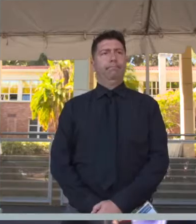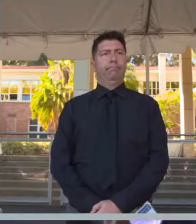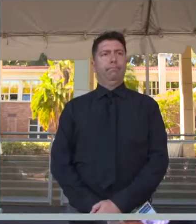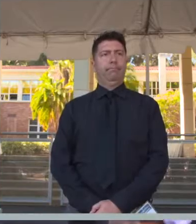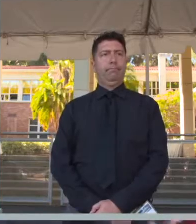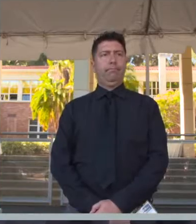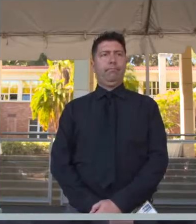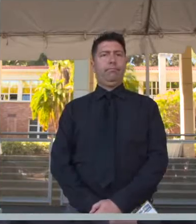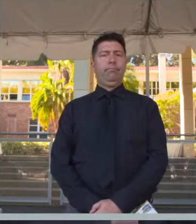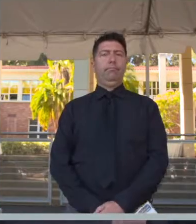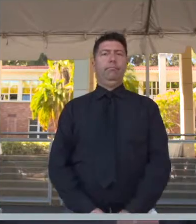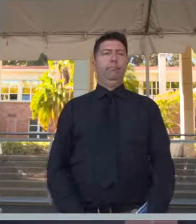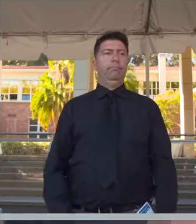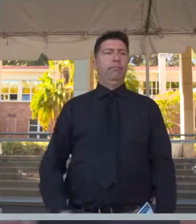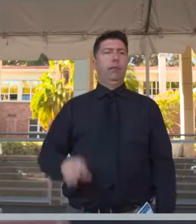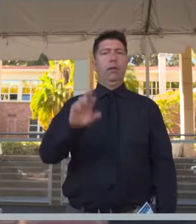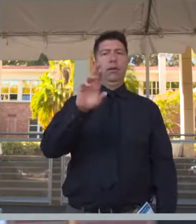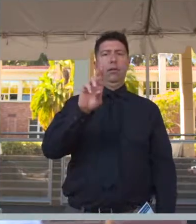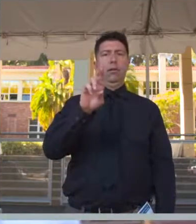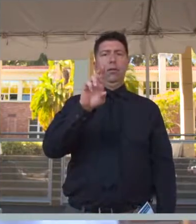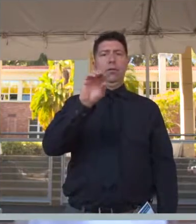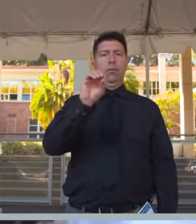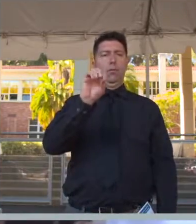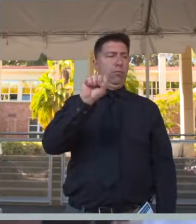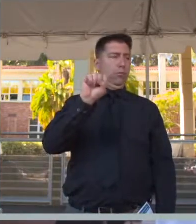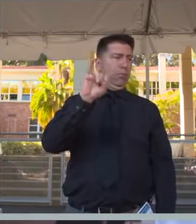Rasil Jamaluddin.